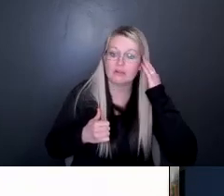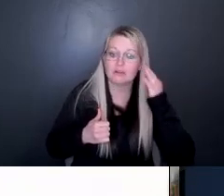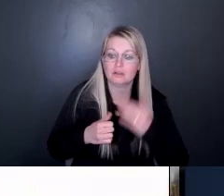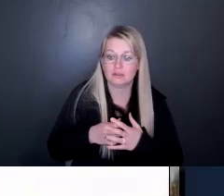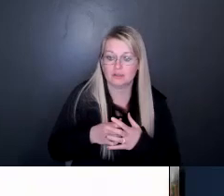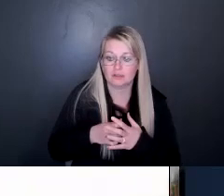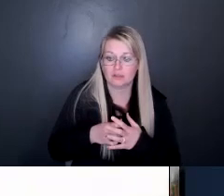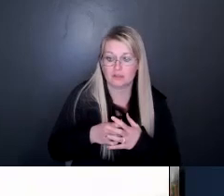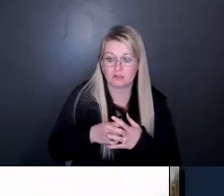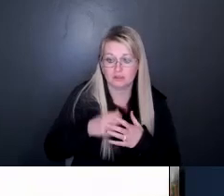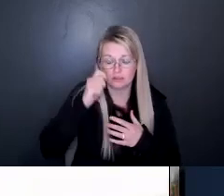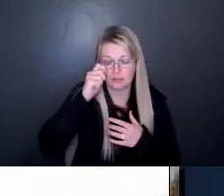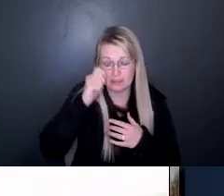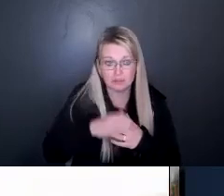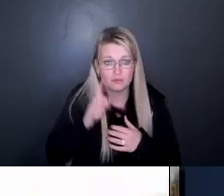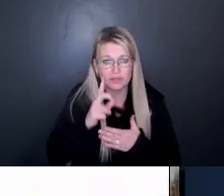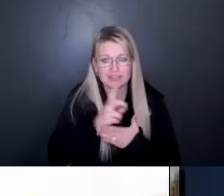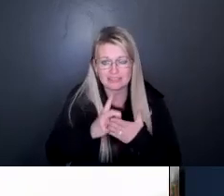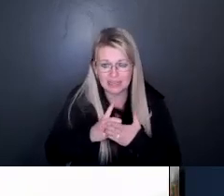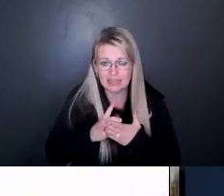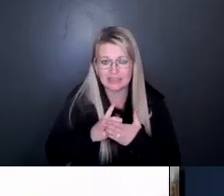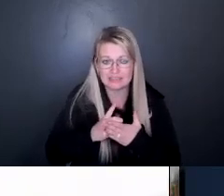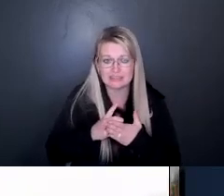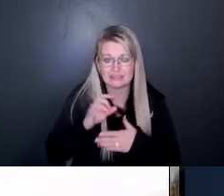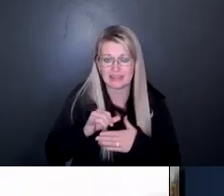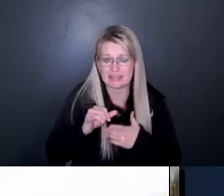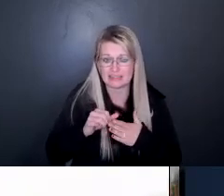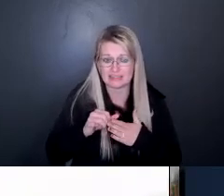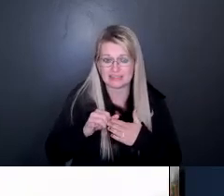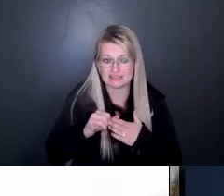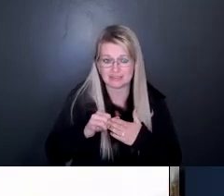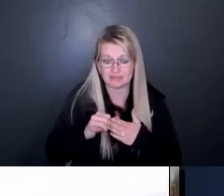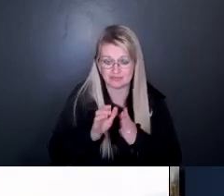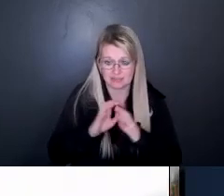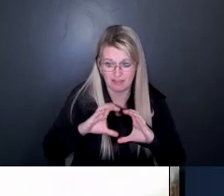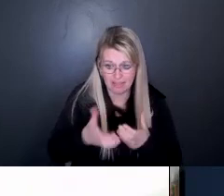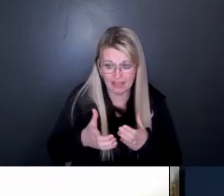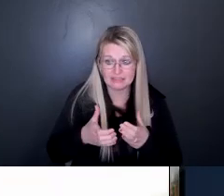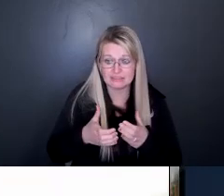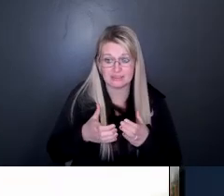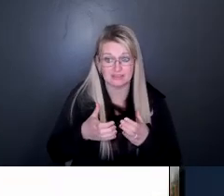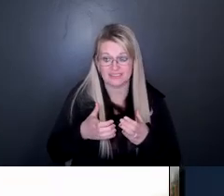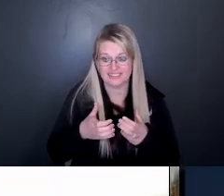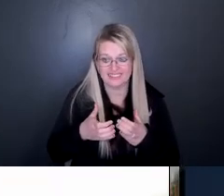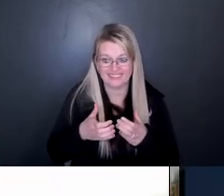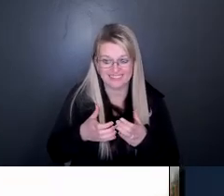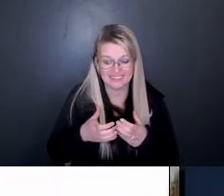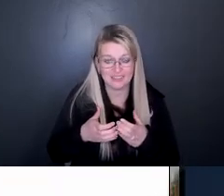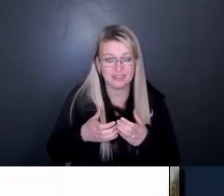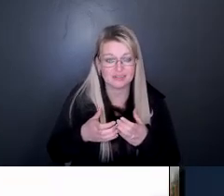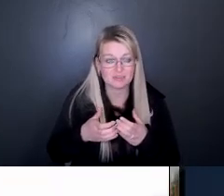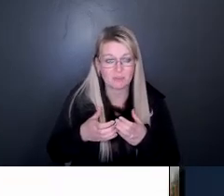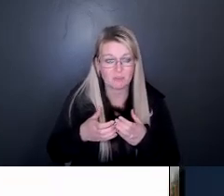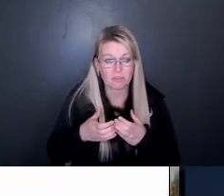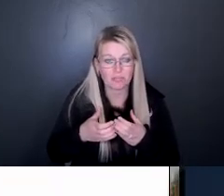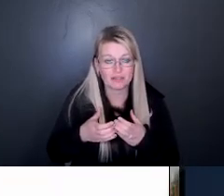if we designed a national catalog of stakeholders in the universities, stakeholders